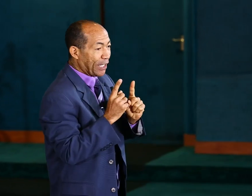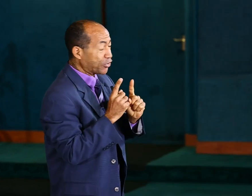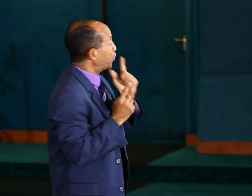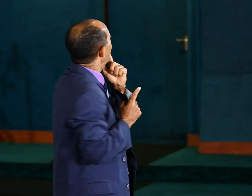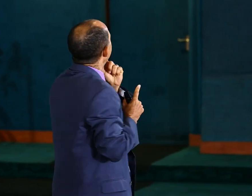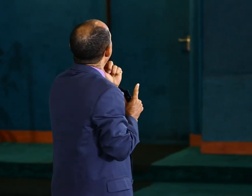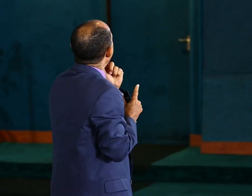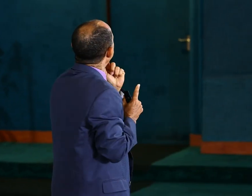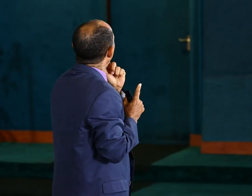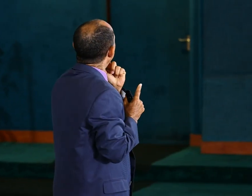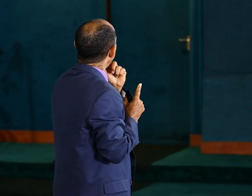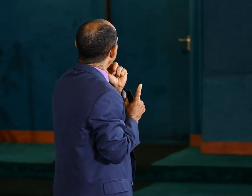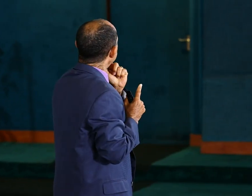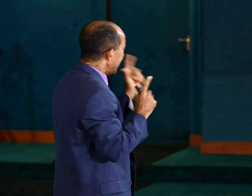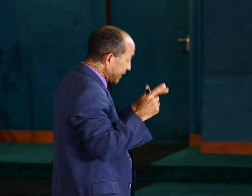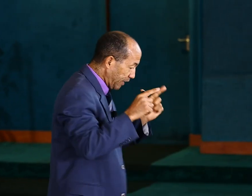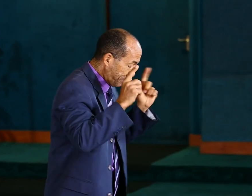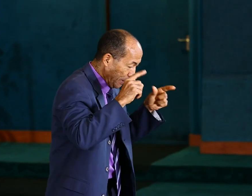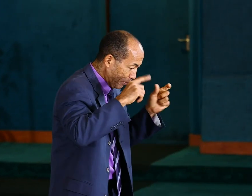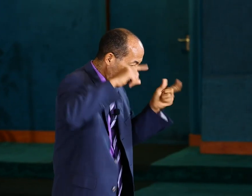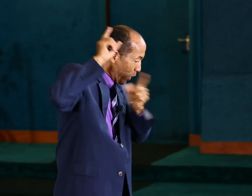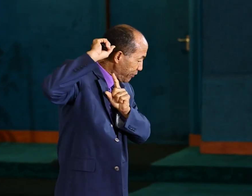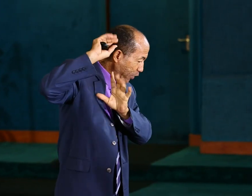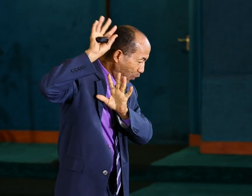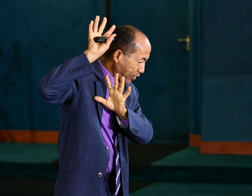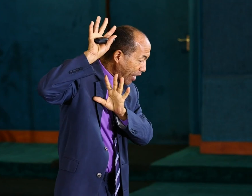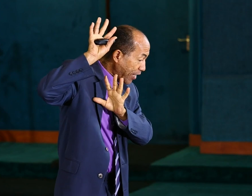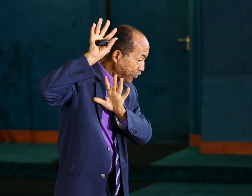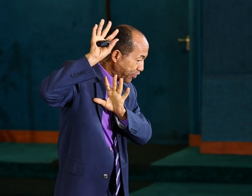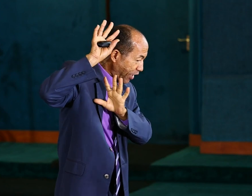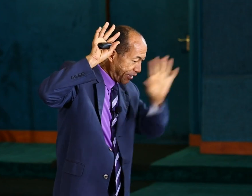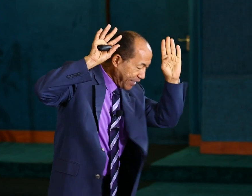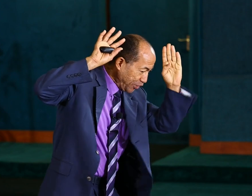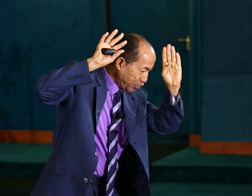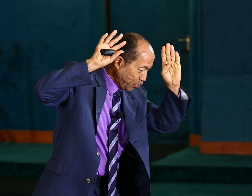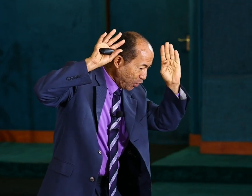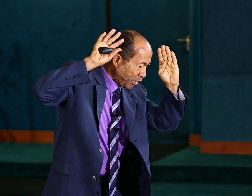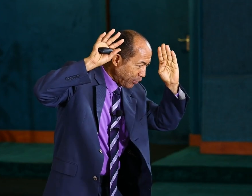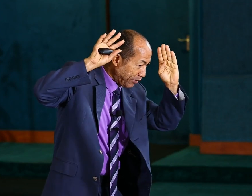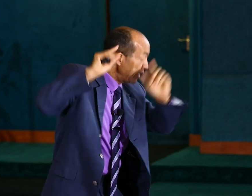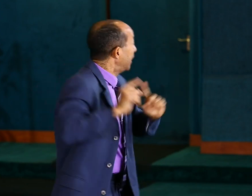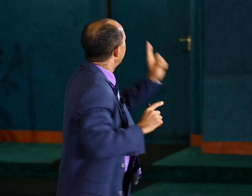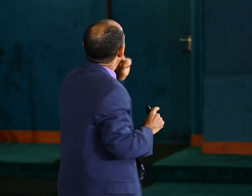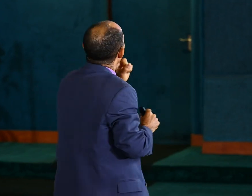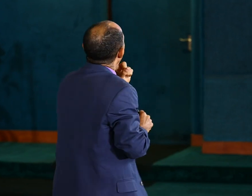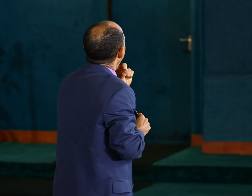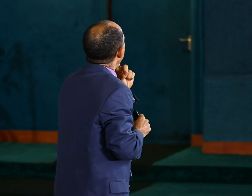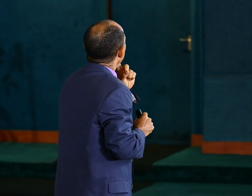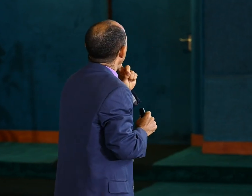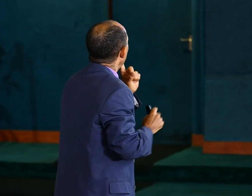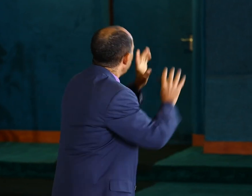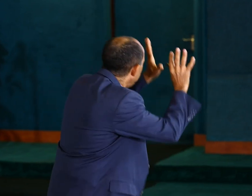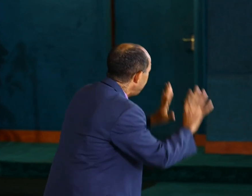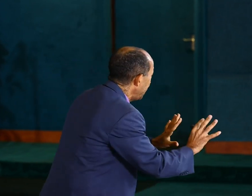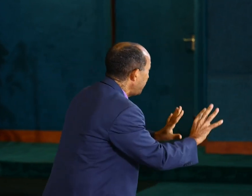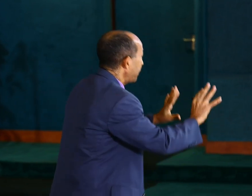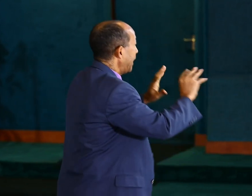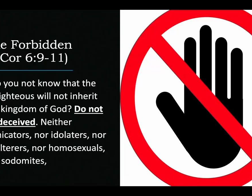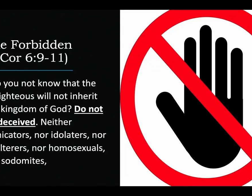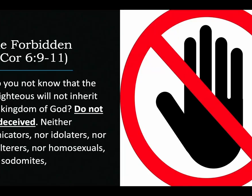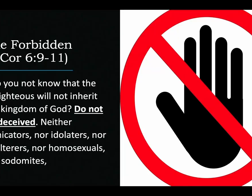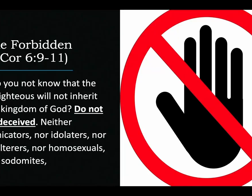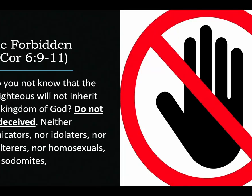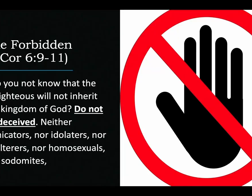who else won't pass through? Idolaters. These are people who have their own gods other than the true God of heaven. They won't pass through. Beep,